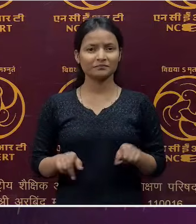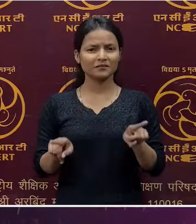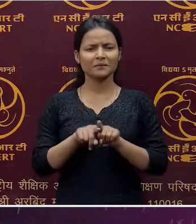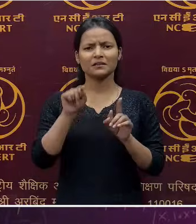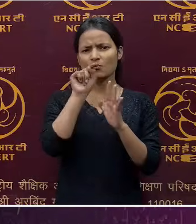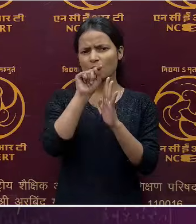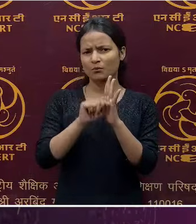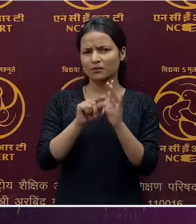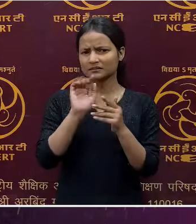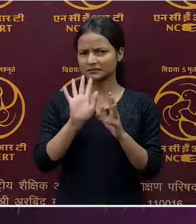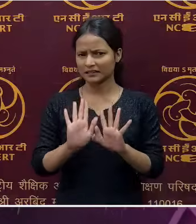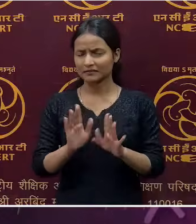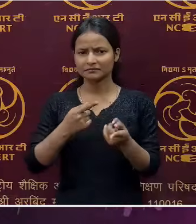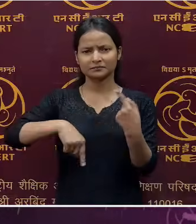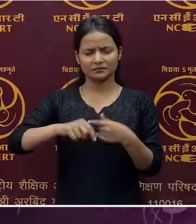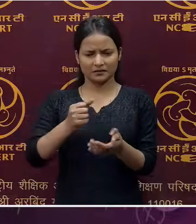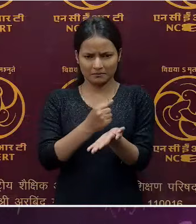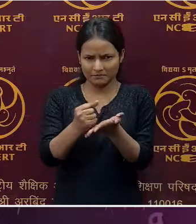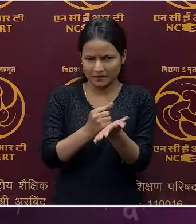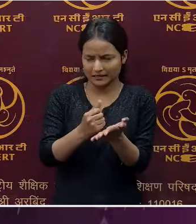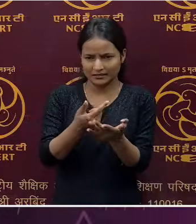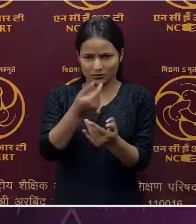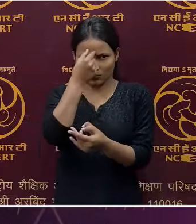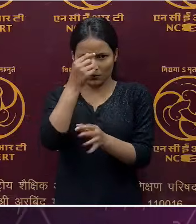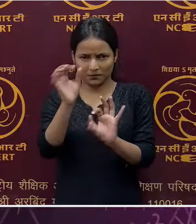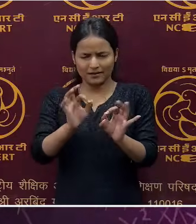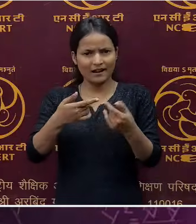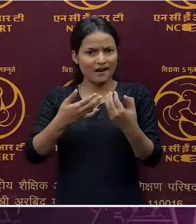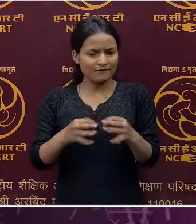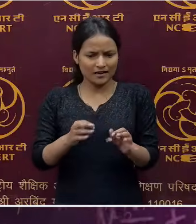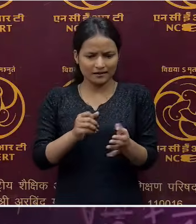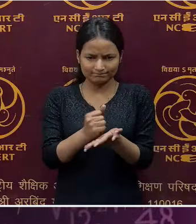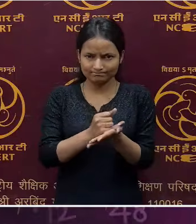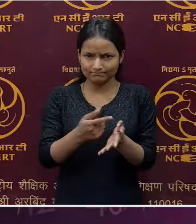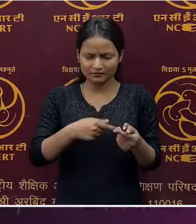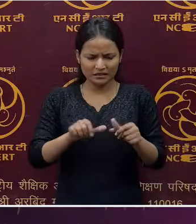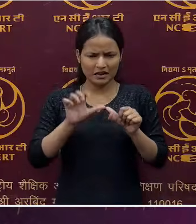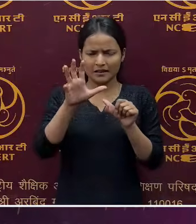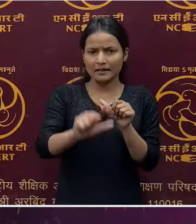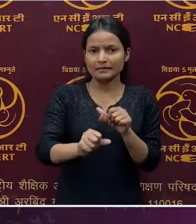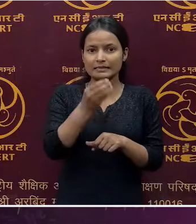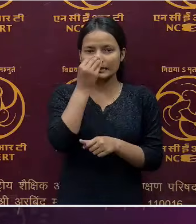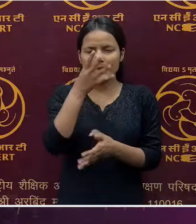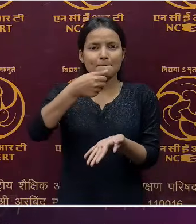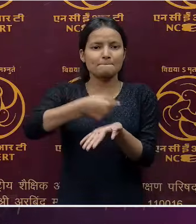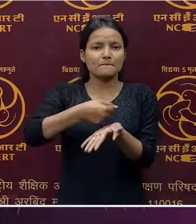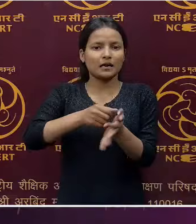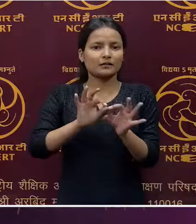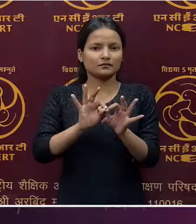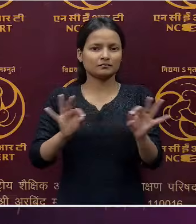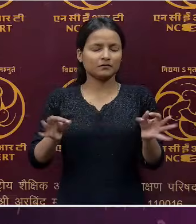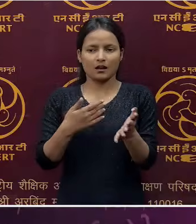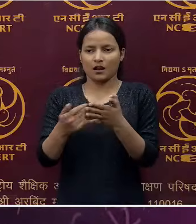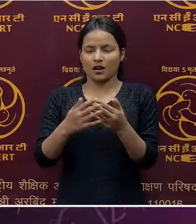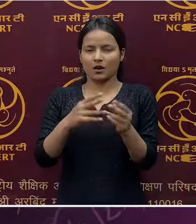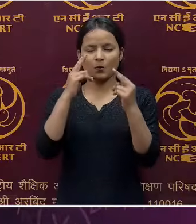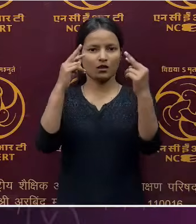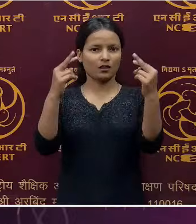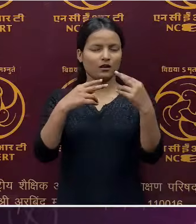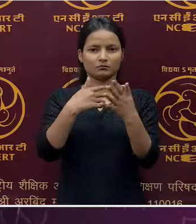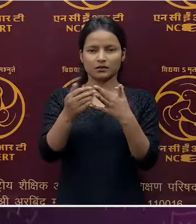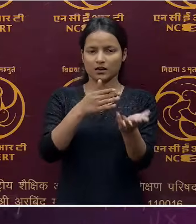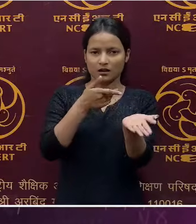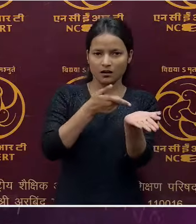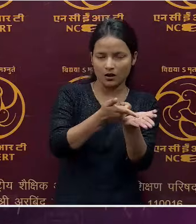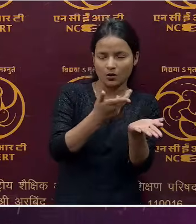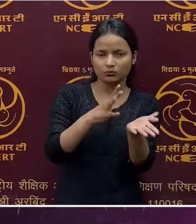features are that you can practice without any risk, access expensive equipment and learn from anywhere. And today we are going to